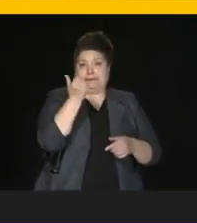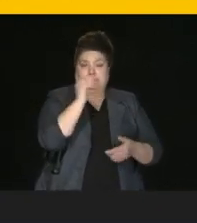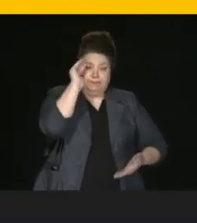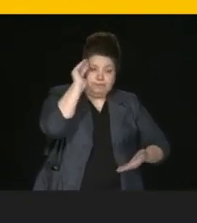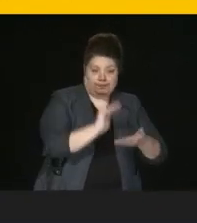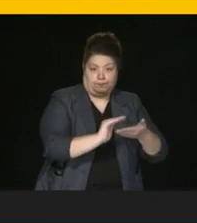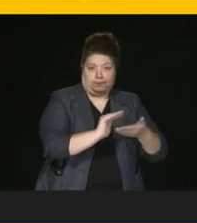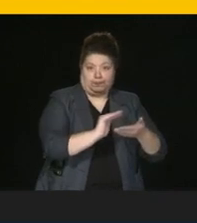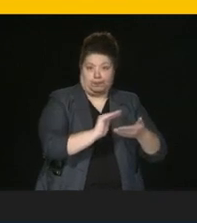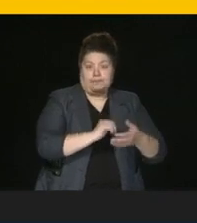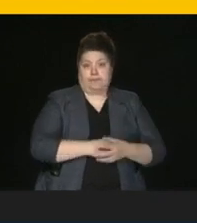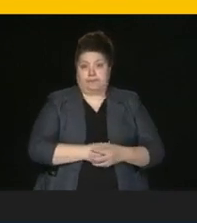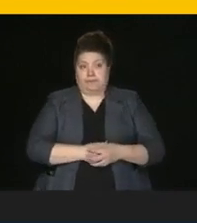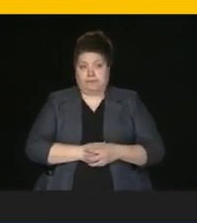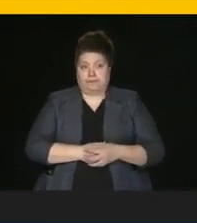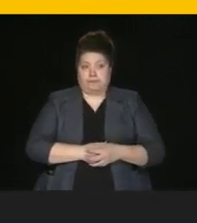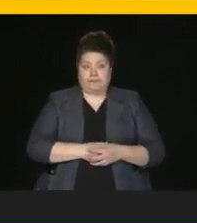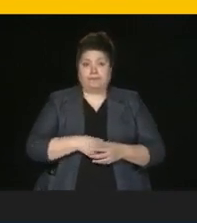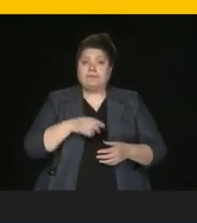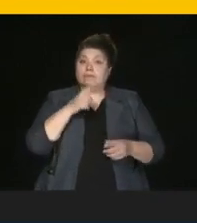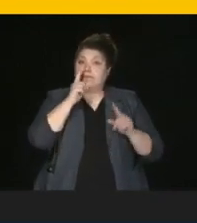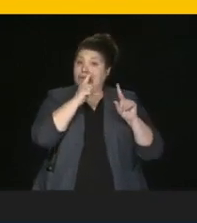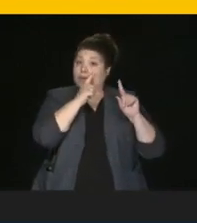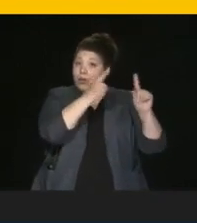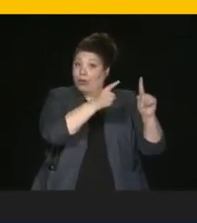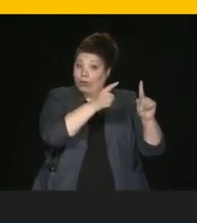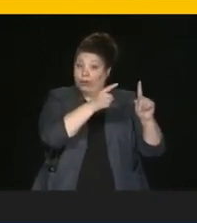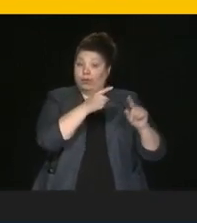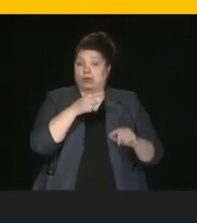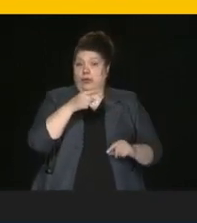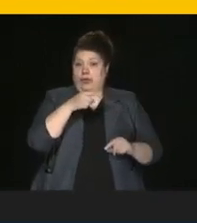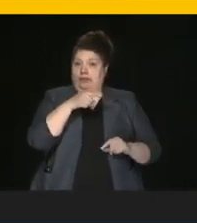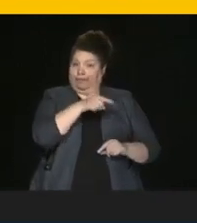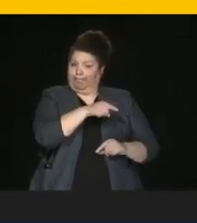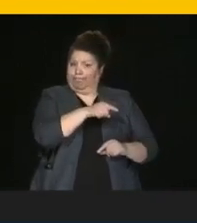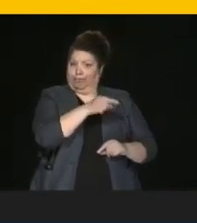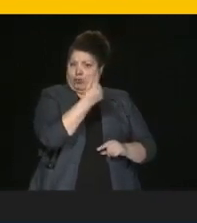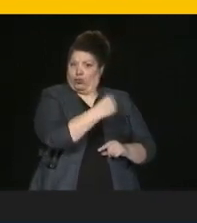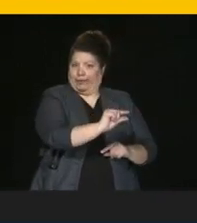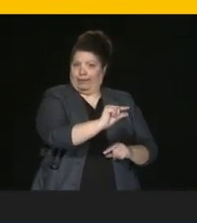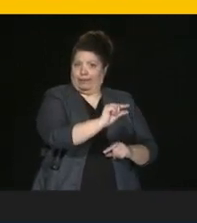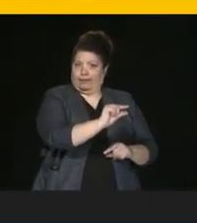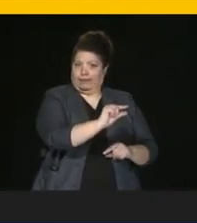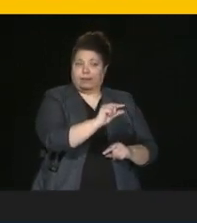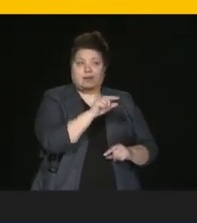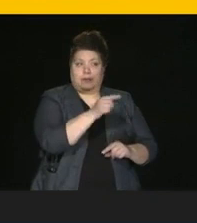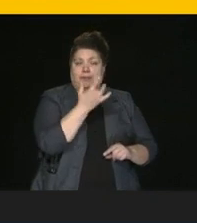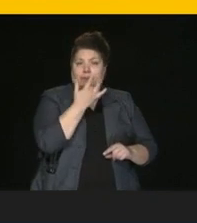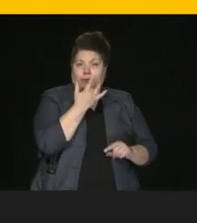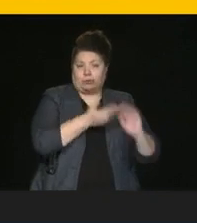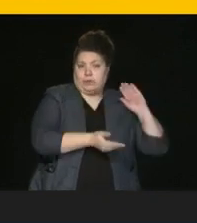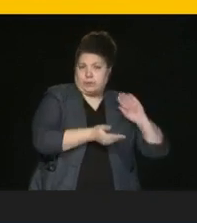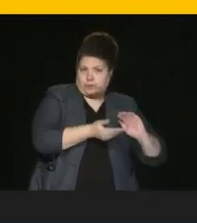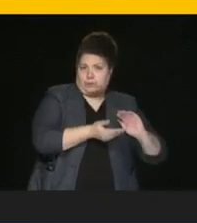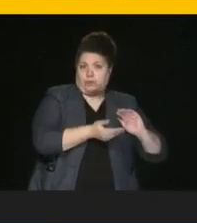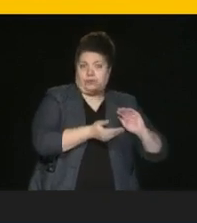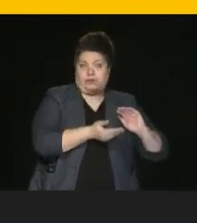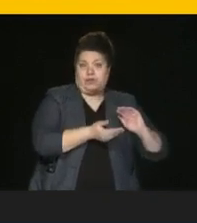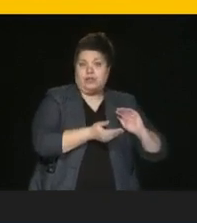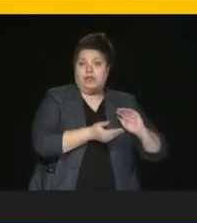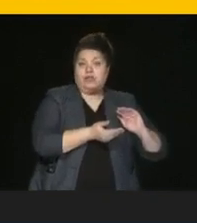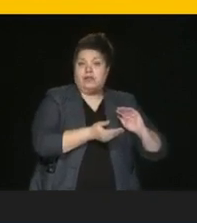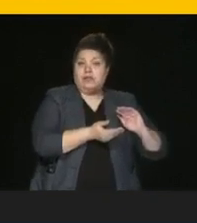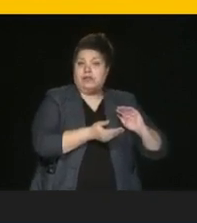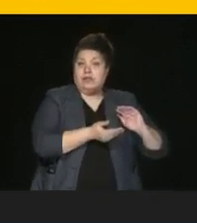Our objective is to remain on the best case scenario line in order to reduce the number